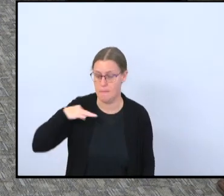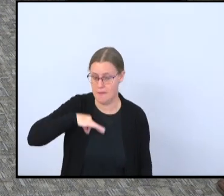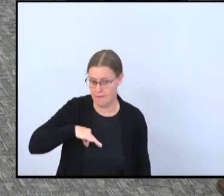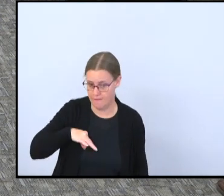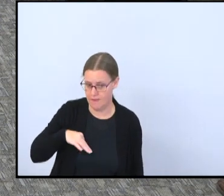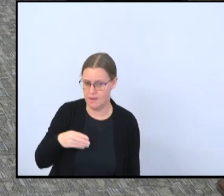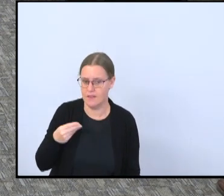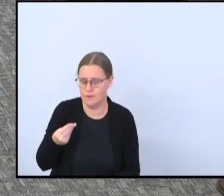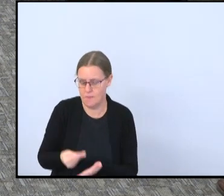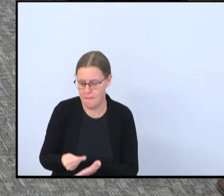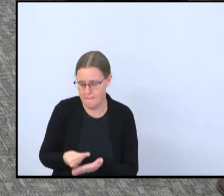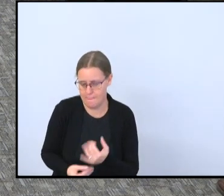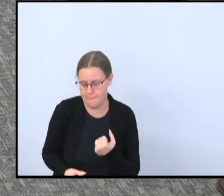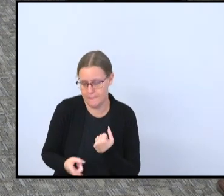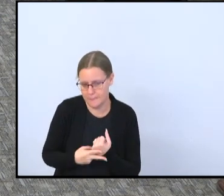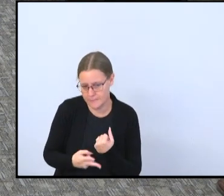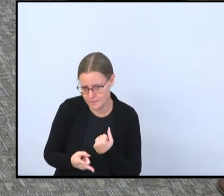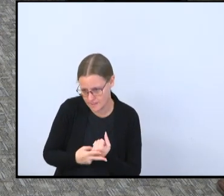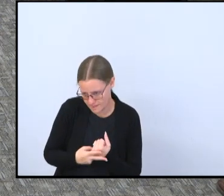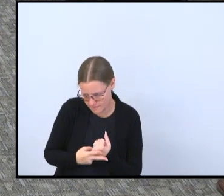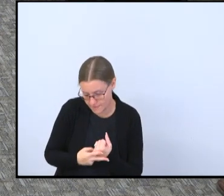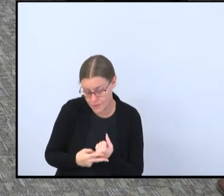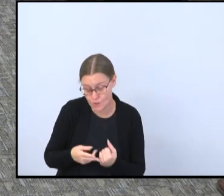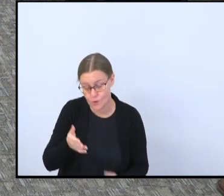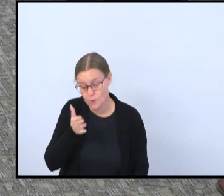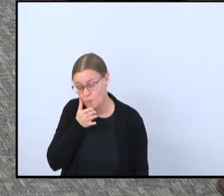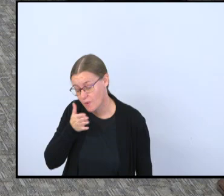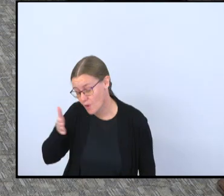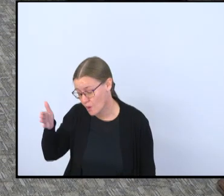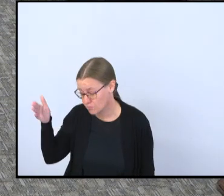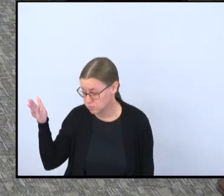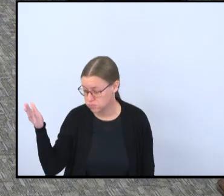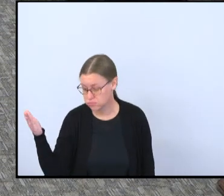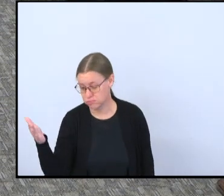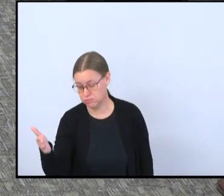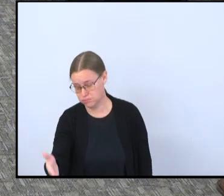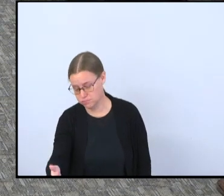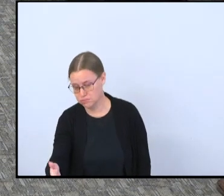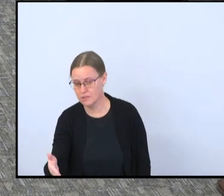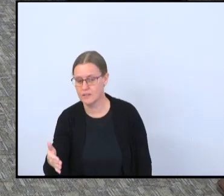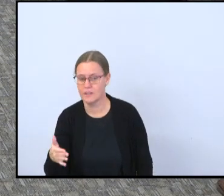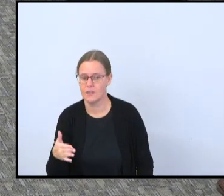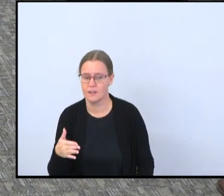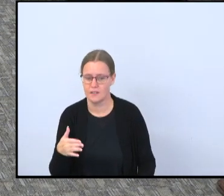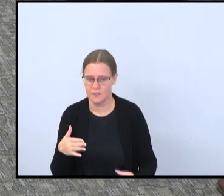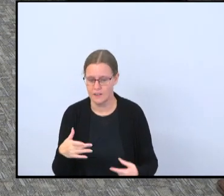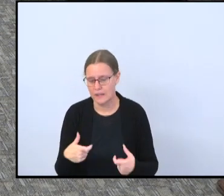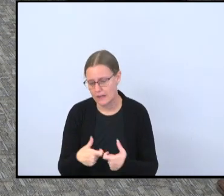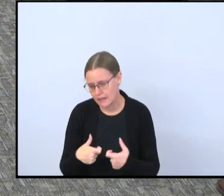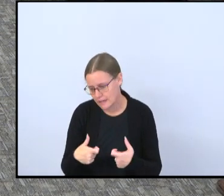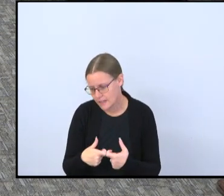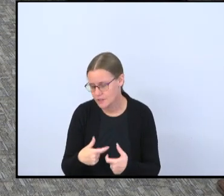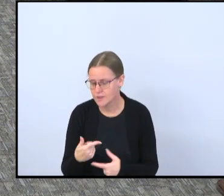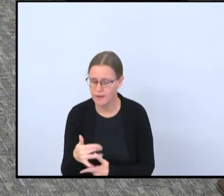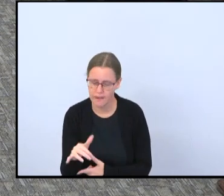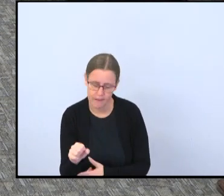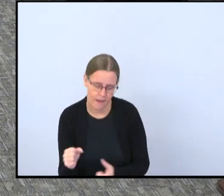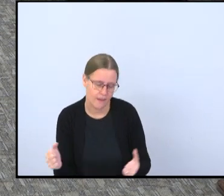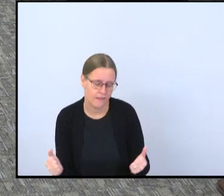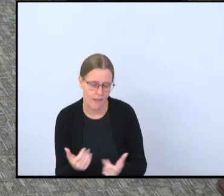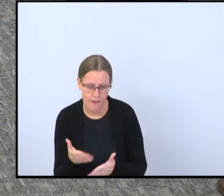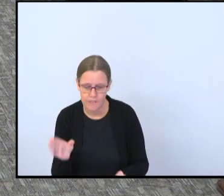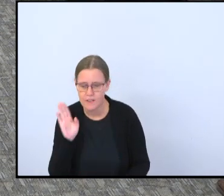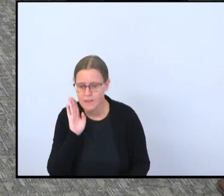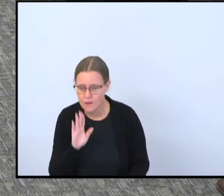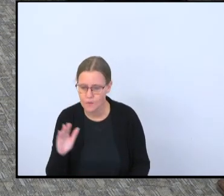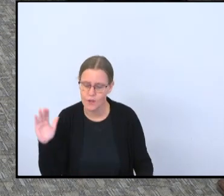efficient. And so in the long run, our utilities and other things are going to come down just as